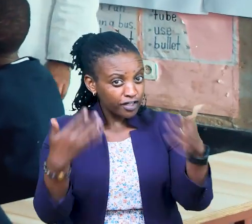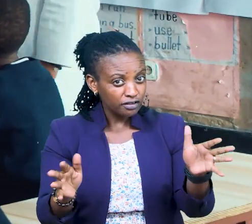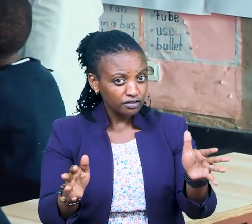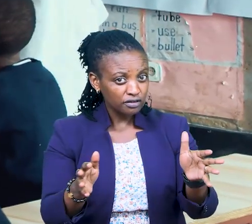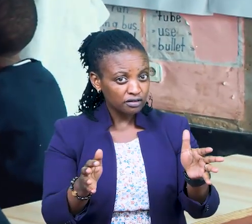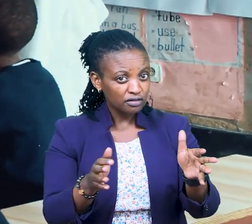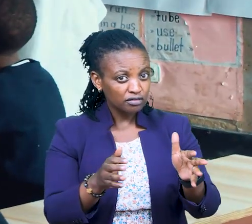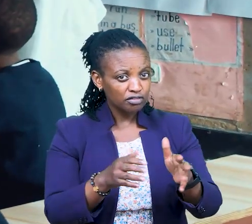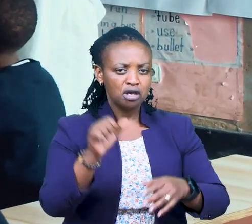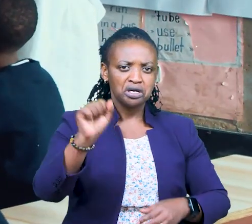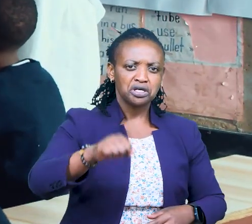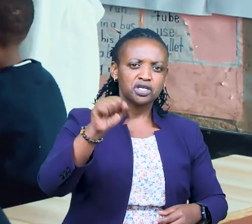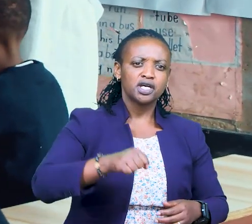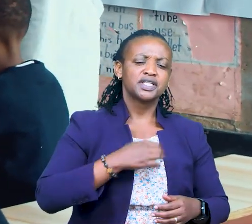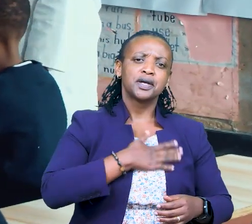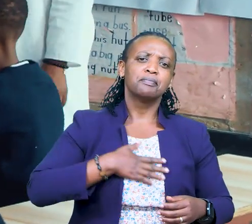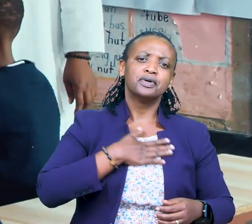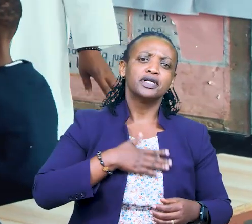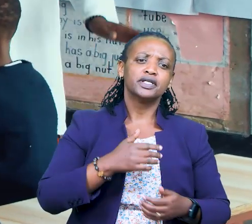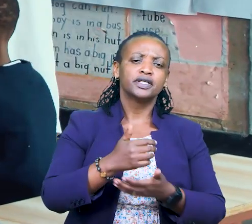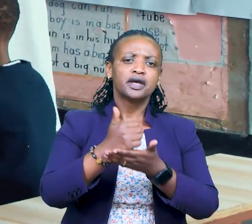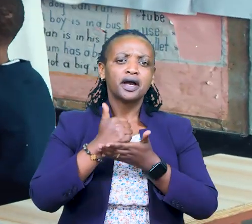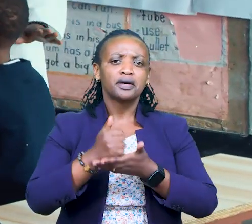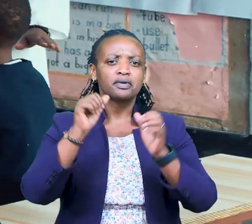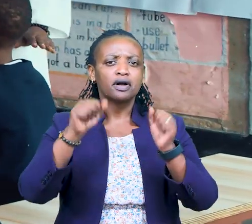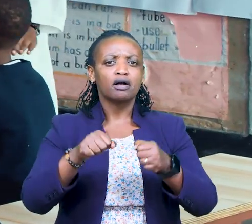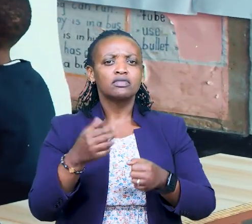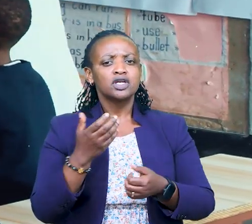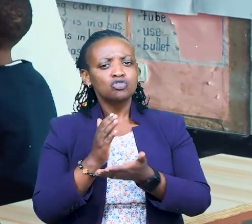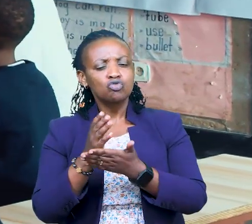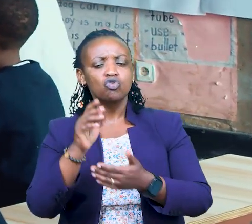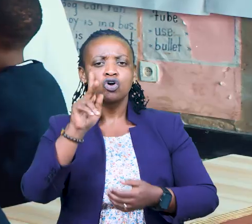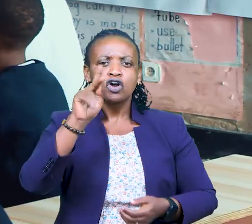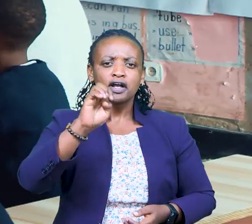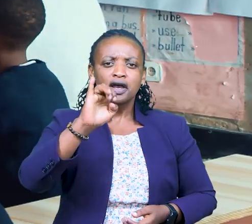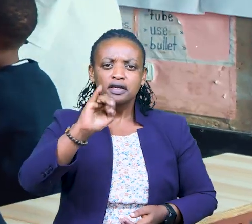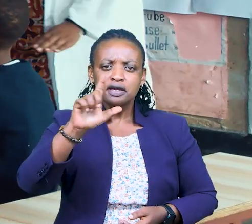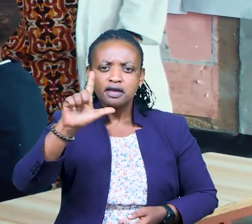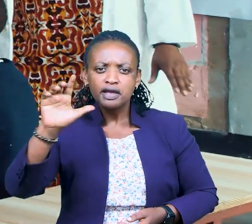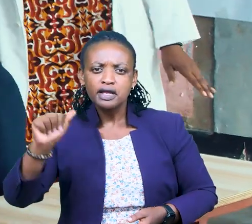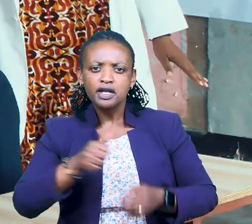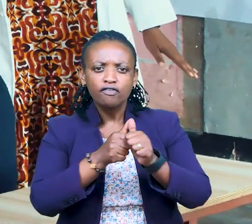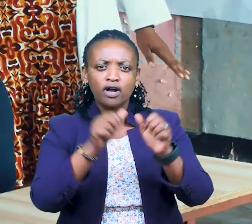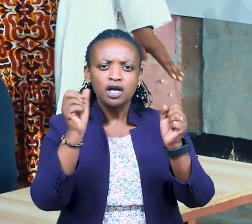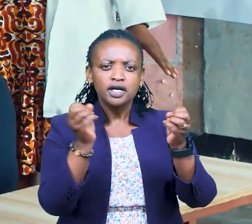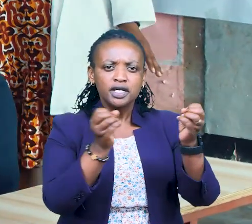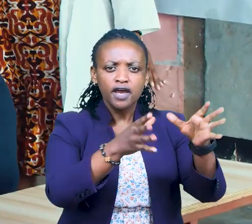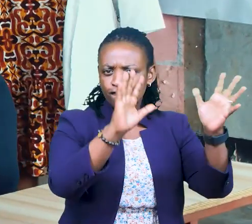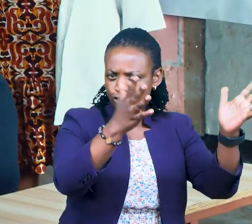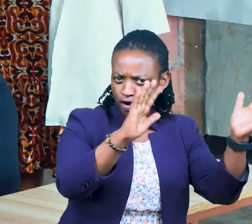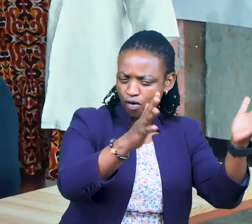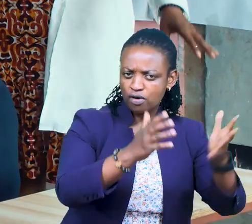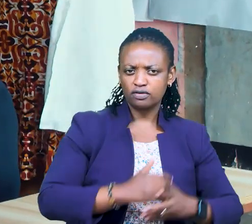Did you follow that? Please help us, help my friend Gayla to see those balls. Can